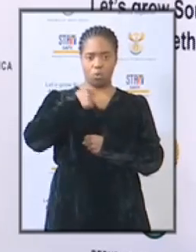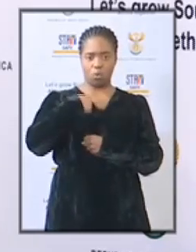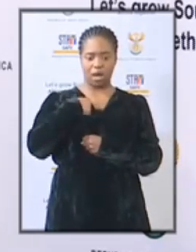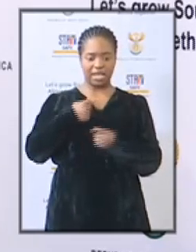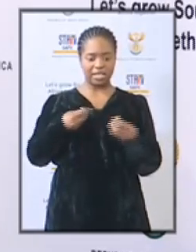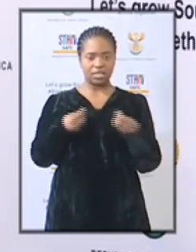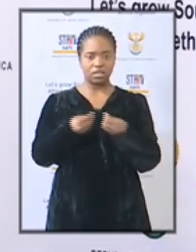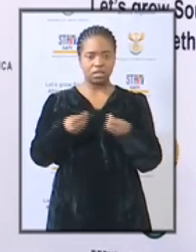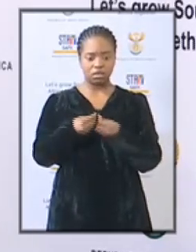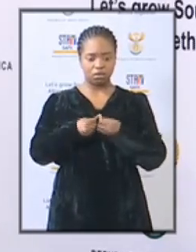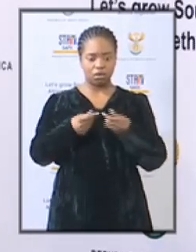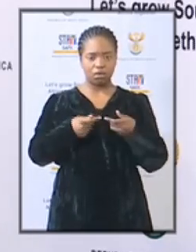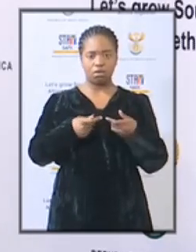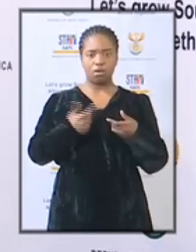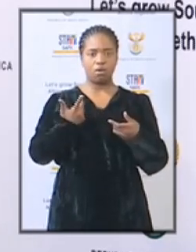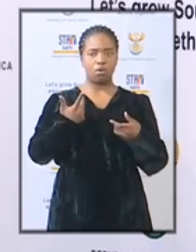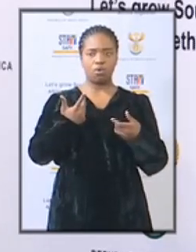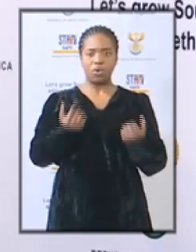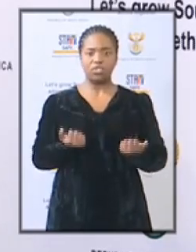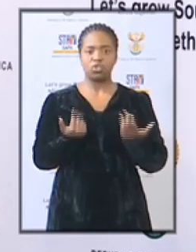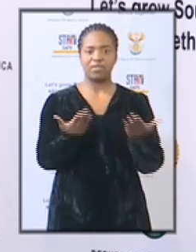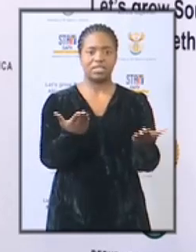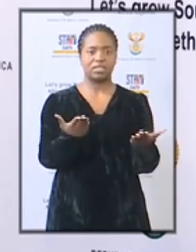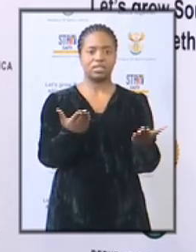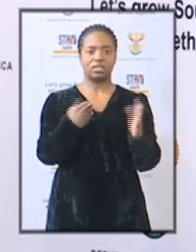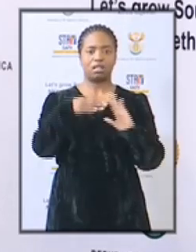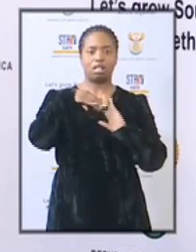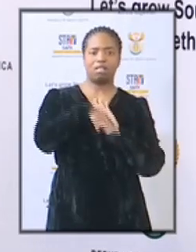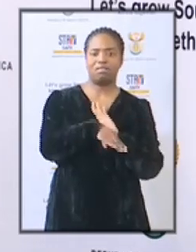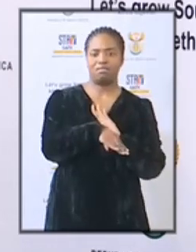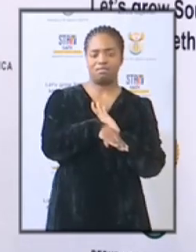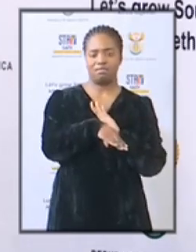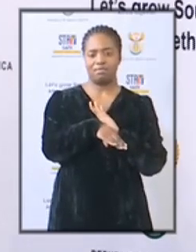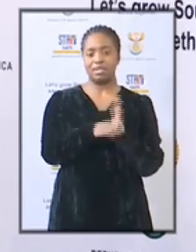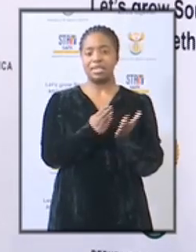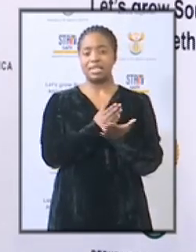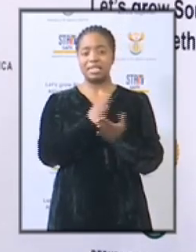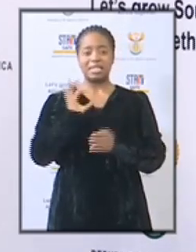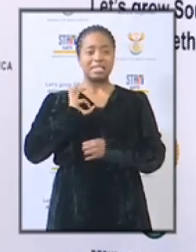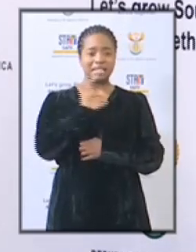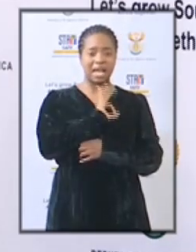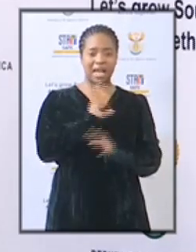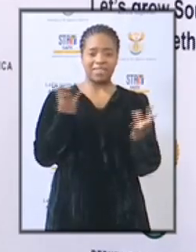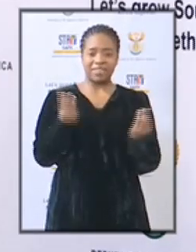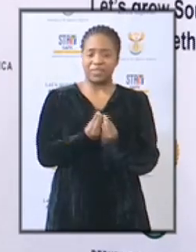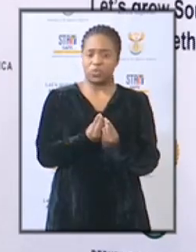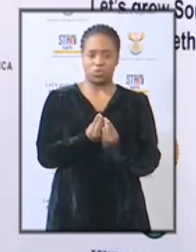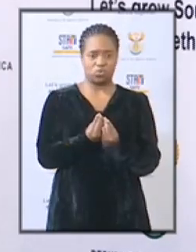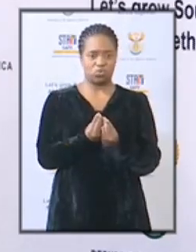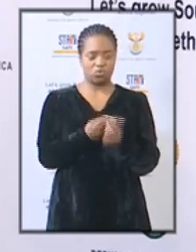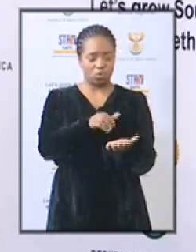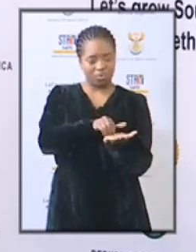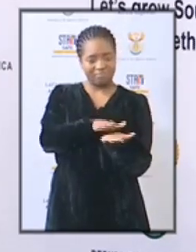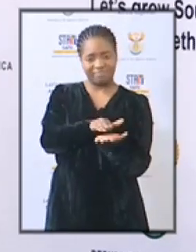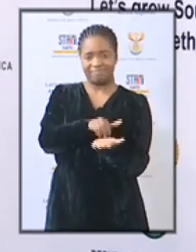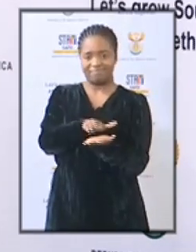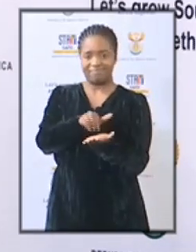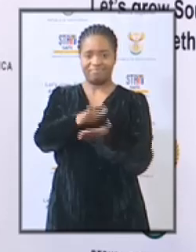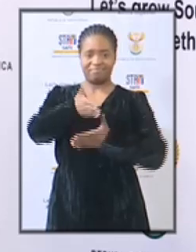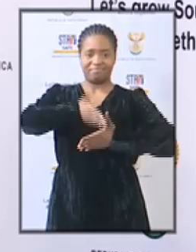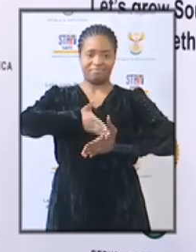sales continue to shrink, leading to forced staff reductions or